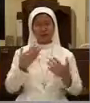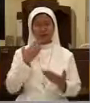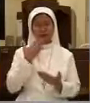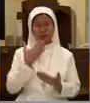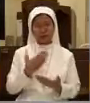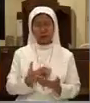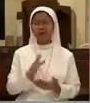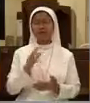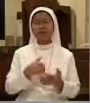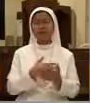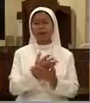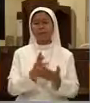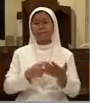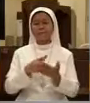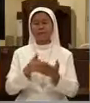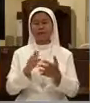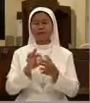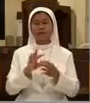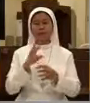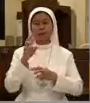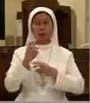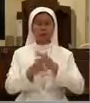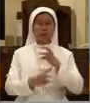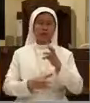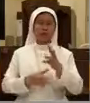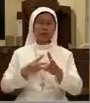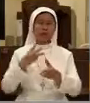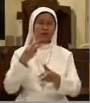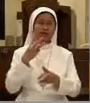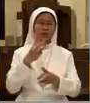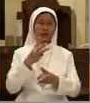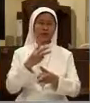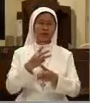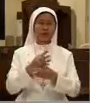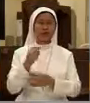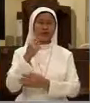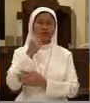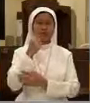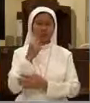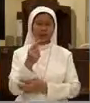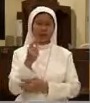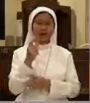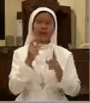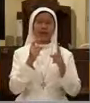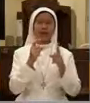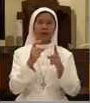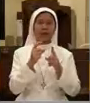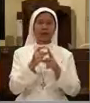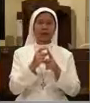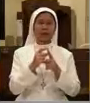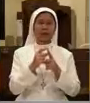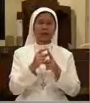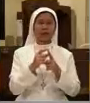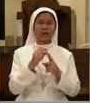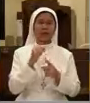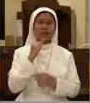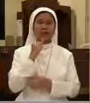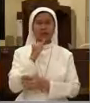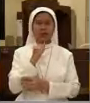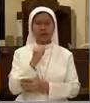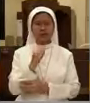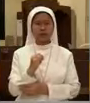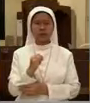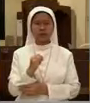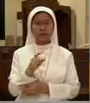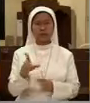world, where saying the word is even illegal,